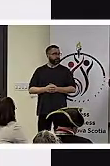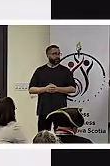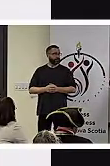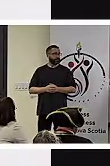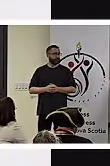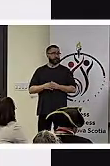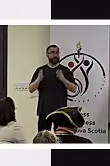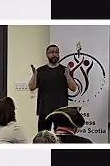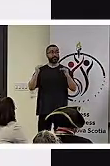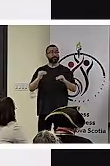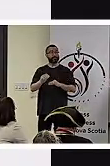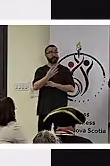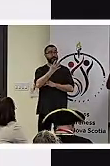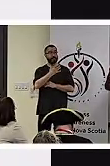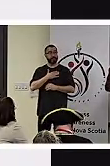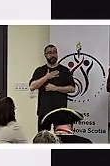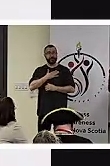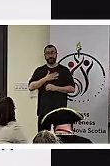Next slide, please.